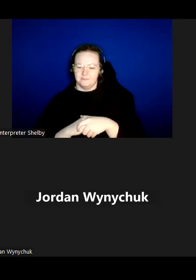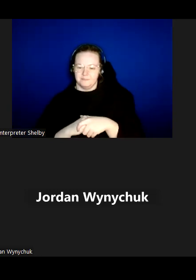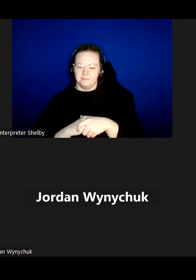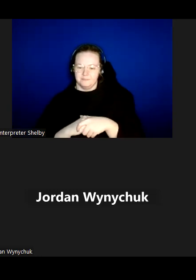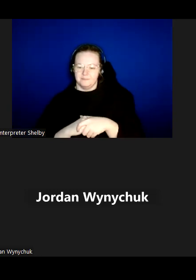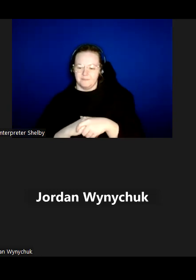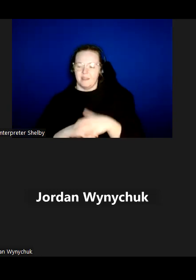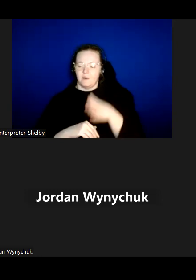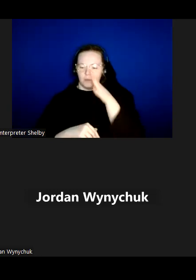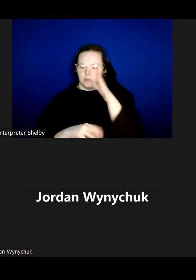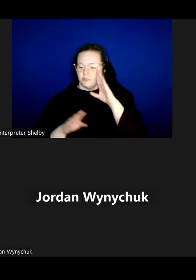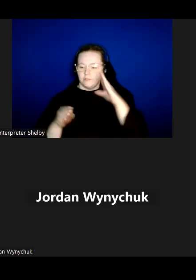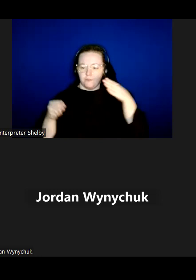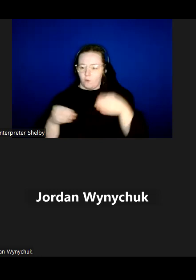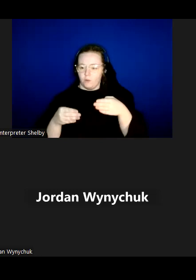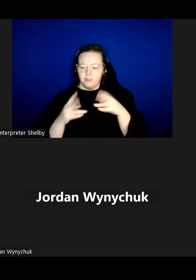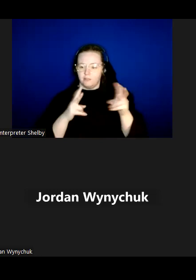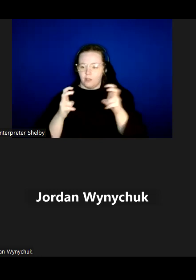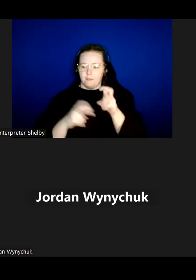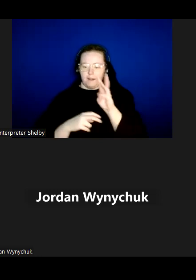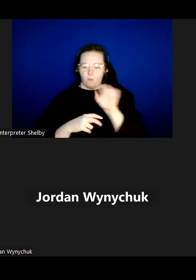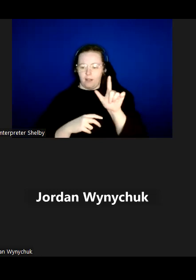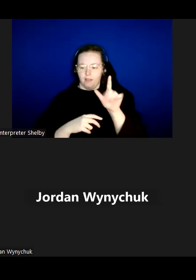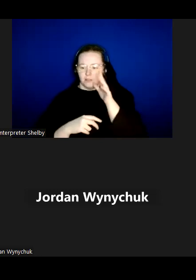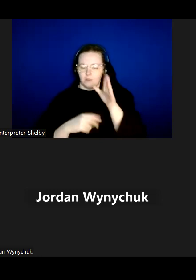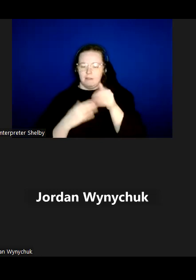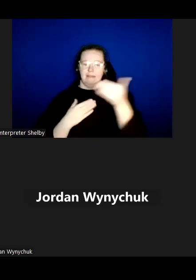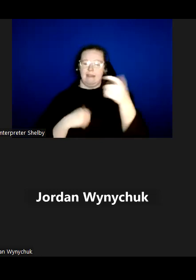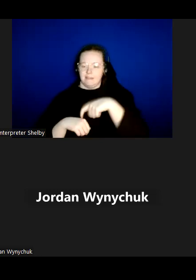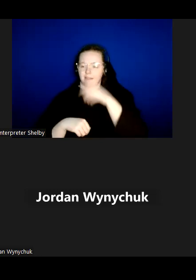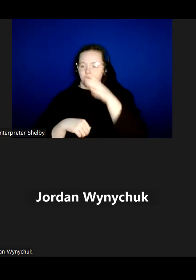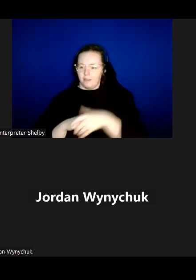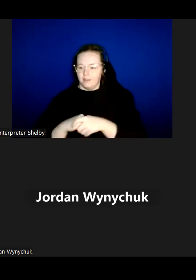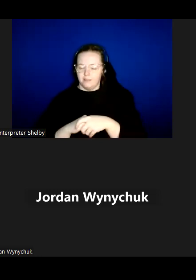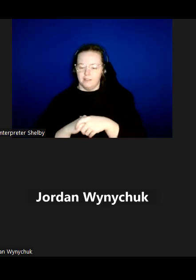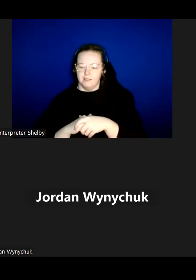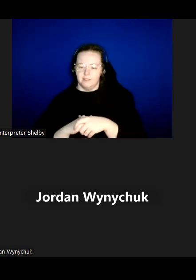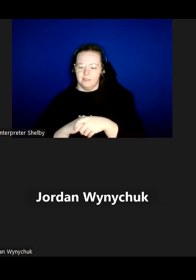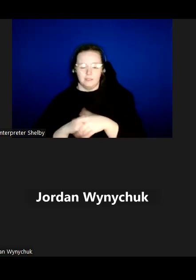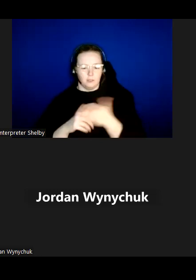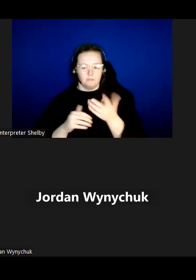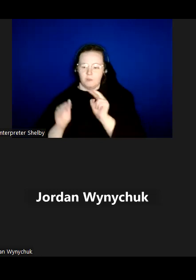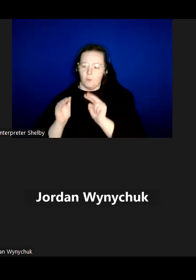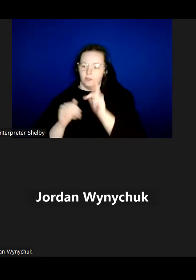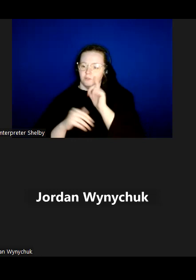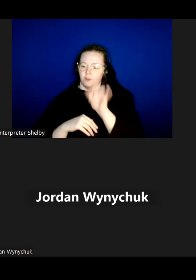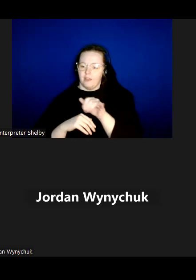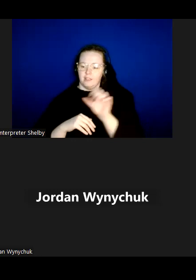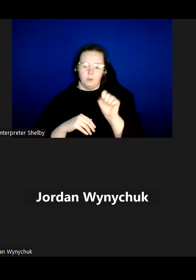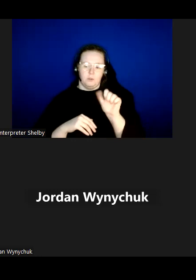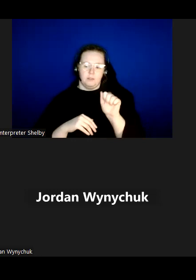just specifically focus on wills, and that's what our session will be about. So, stay tuned. So, Sarah, we're going to have to work on